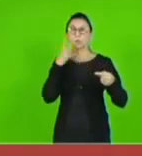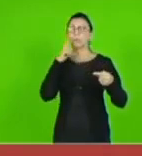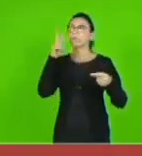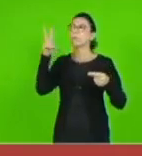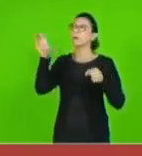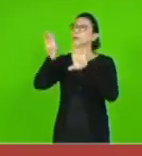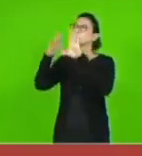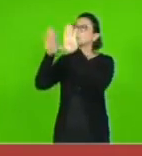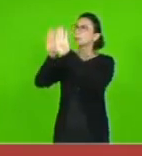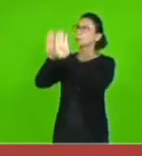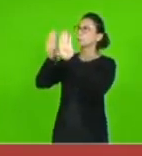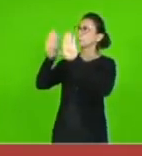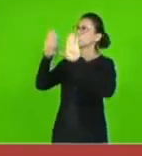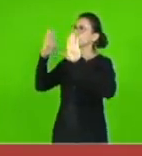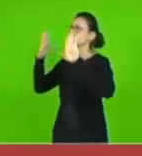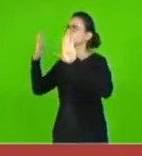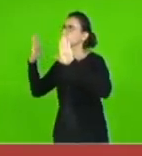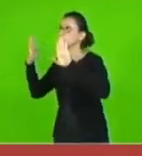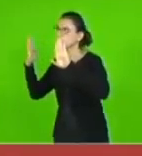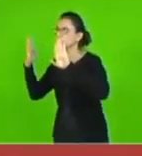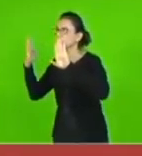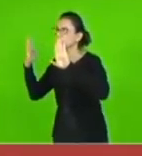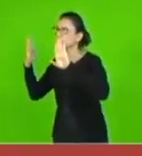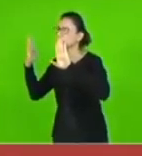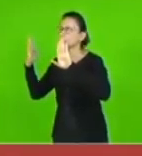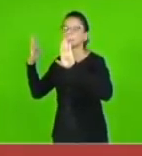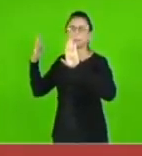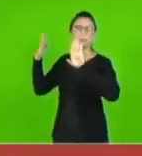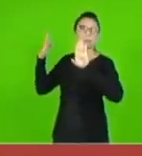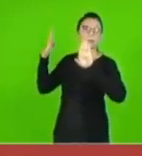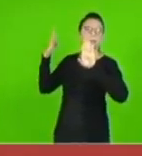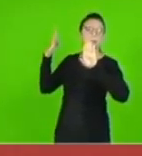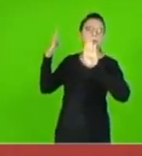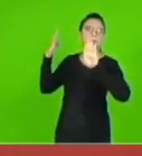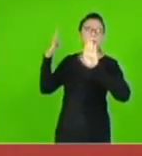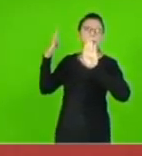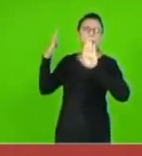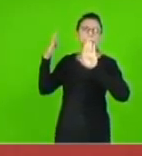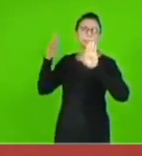He sees a door in heaven. The topic